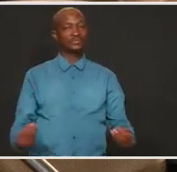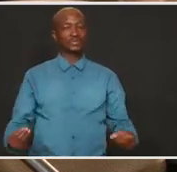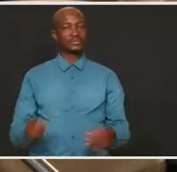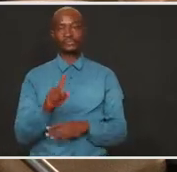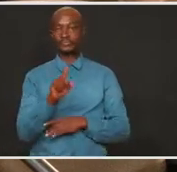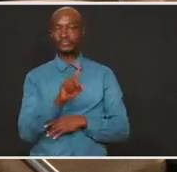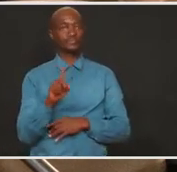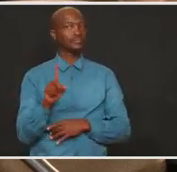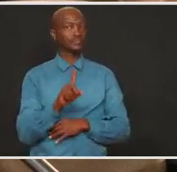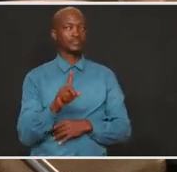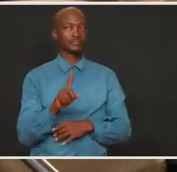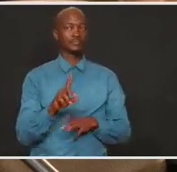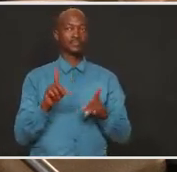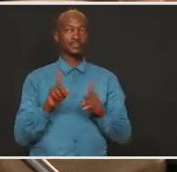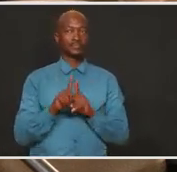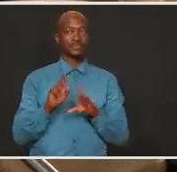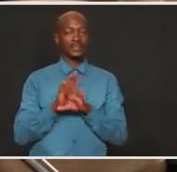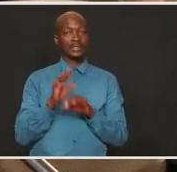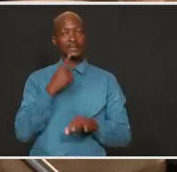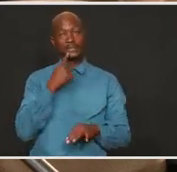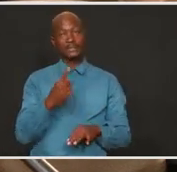a culture personal questions